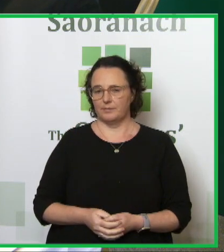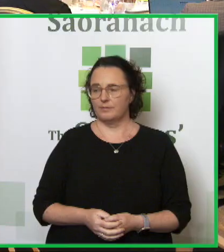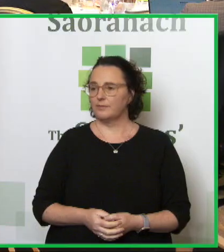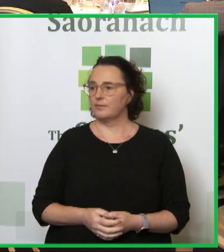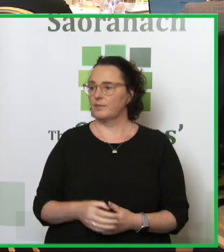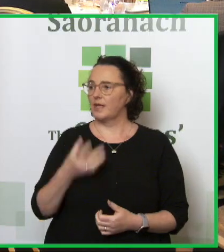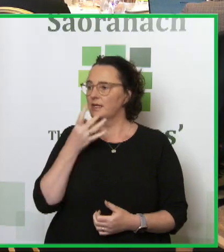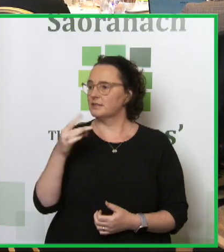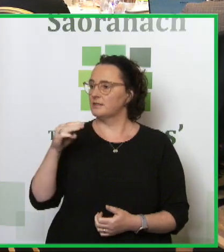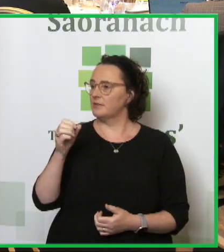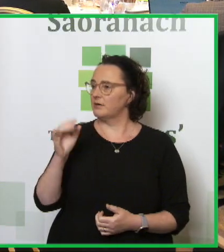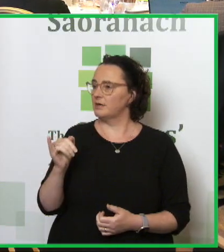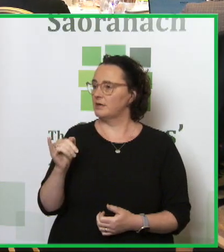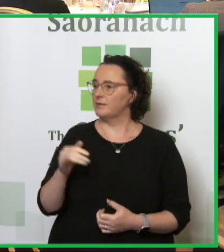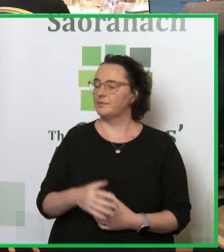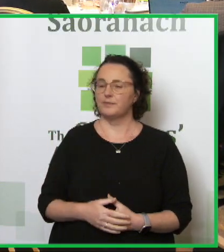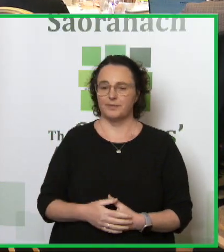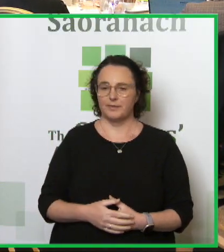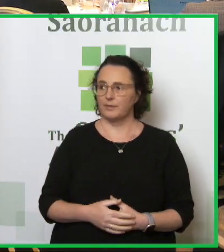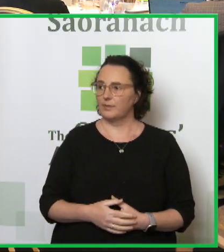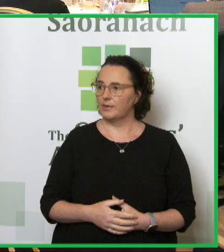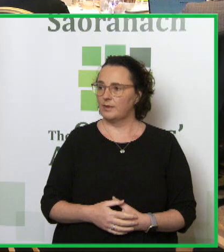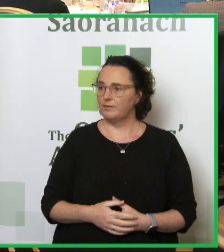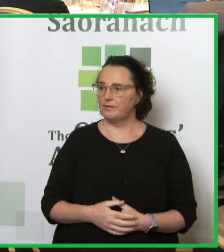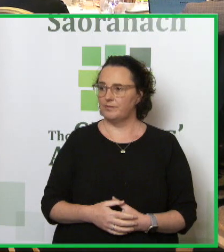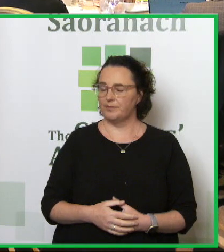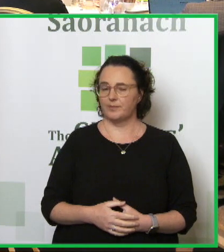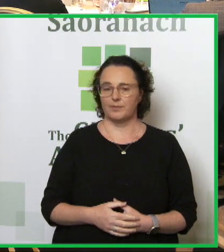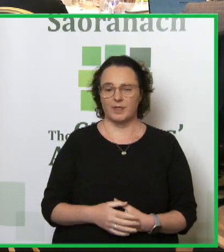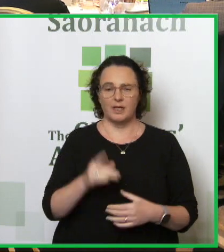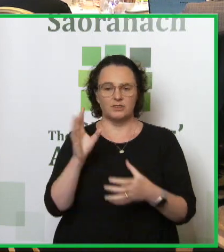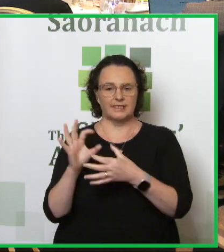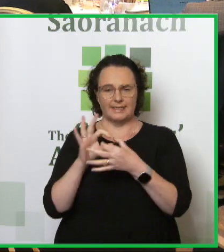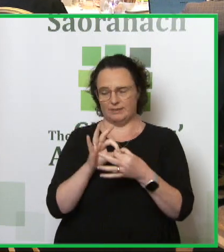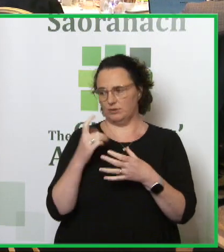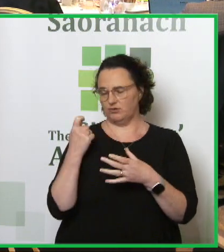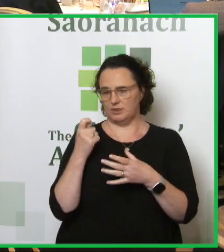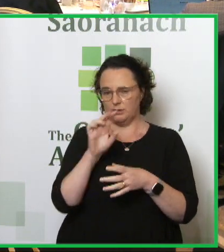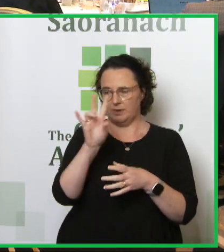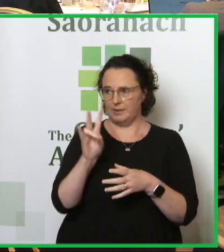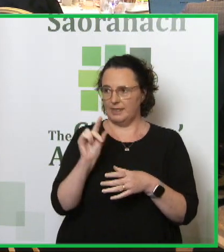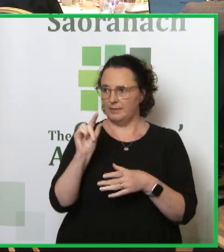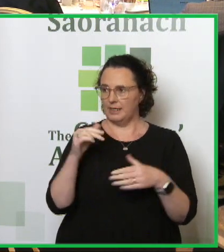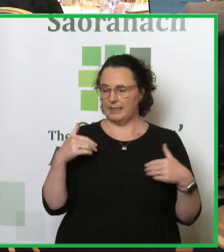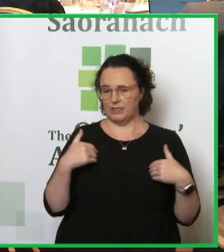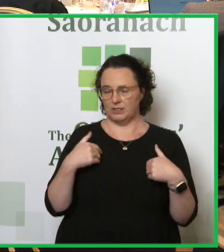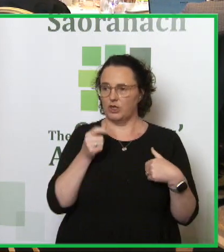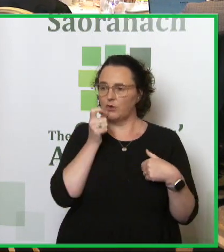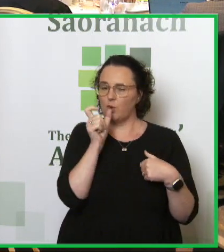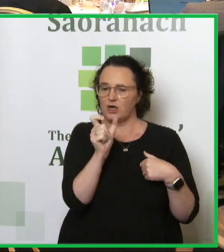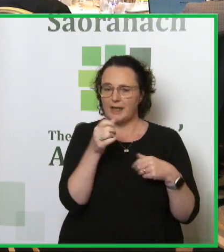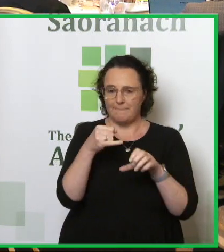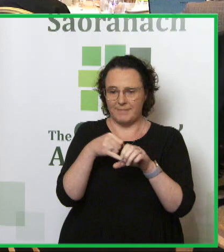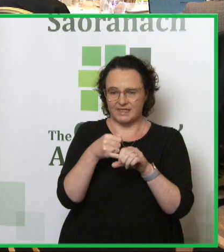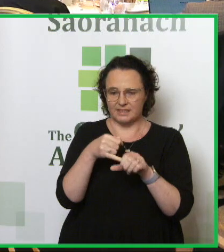in? Oh yeah, hi. I suppose it's just related to the last question there. I'm a little concerned with the term medicine